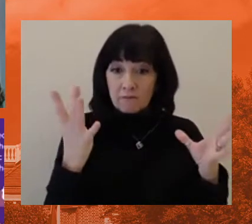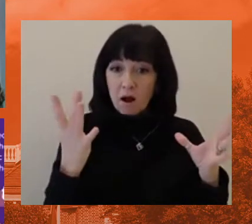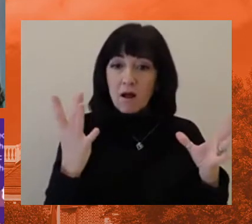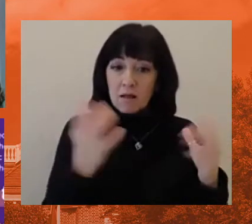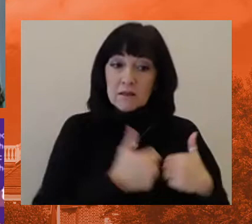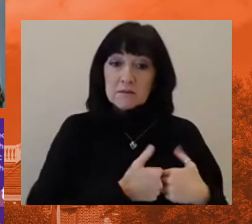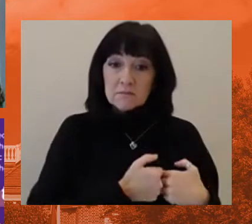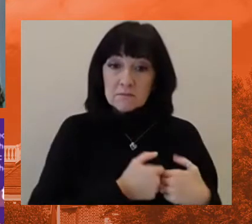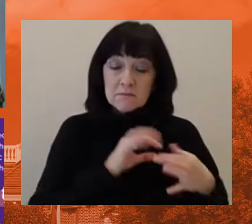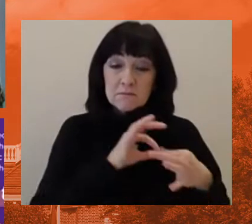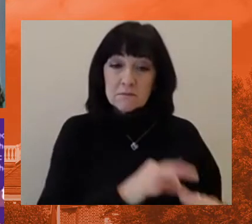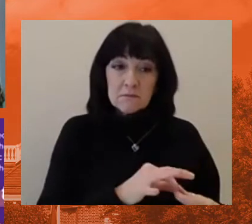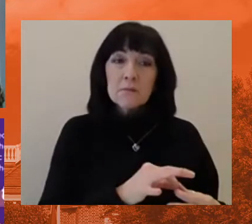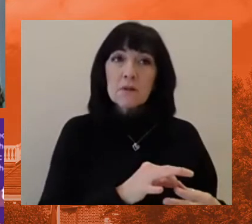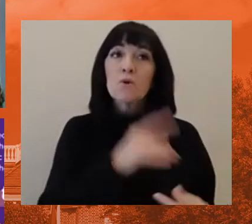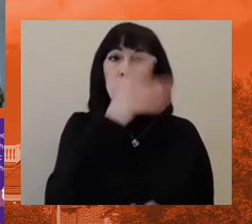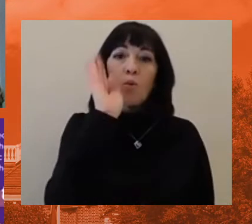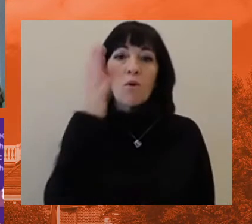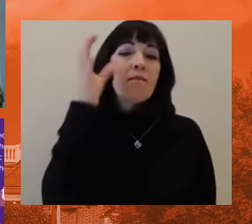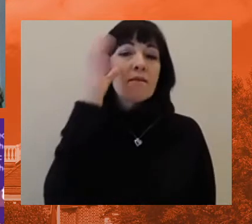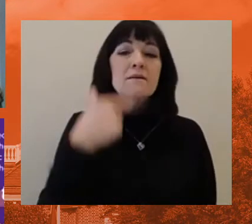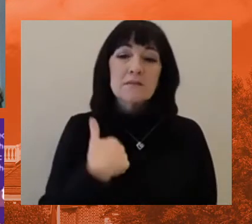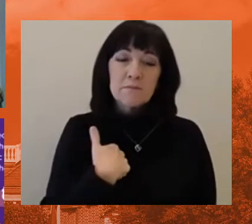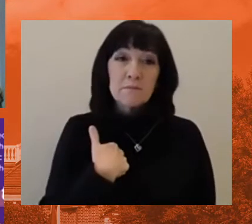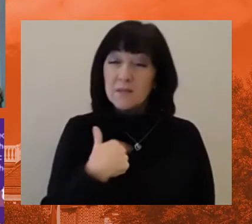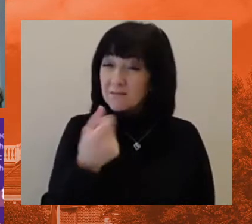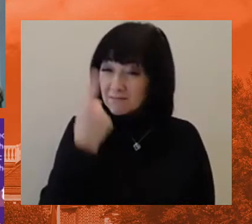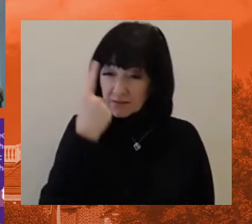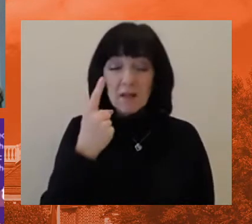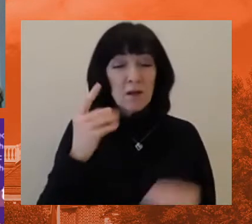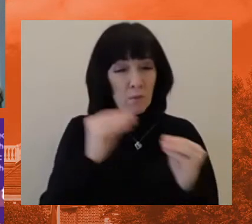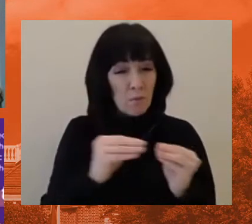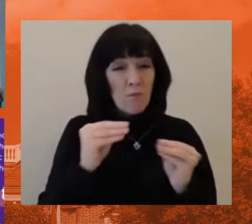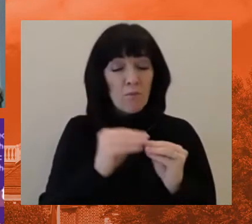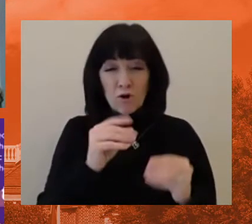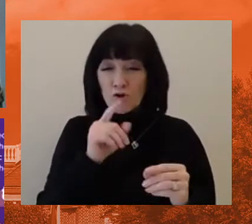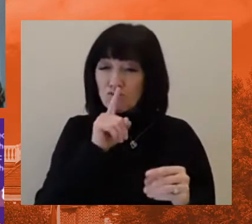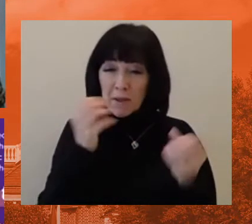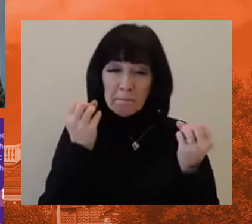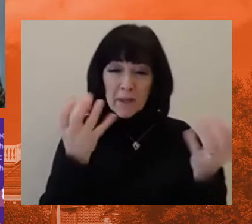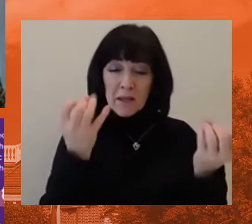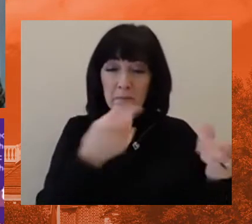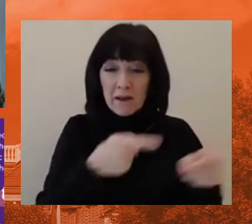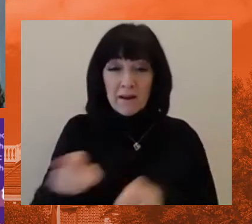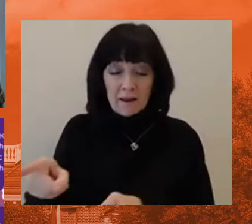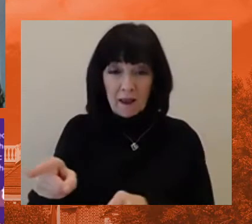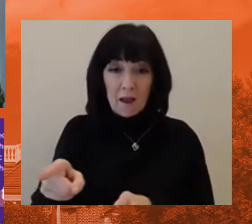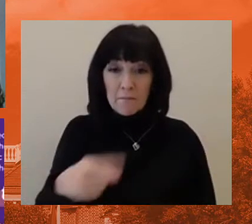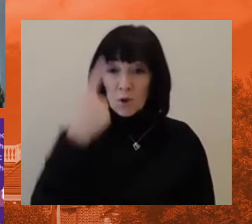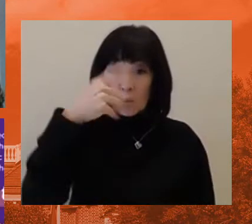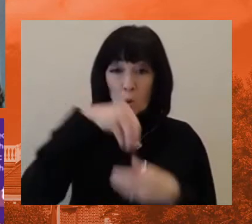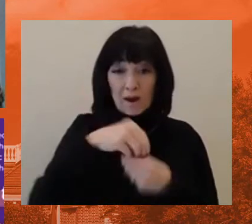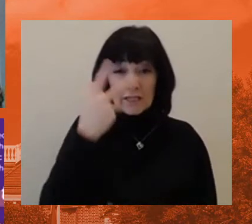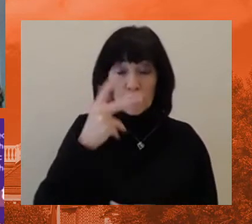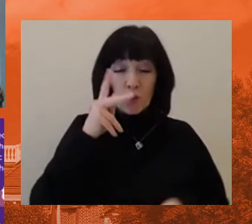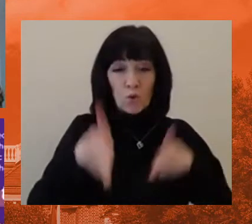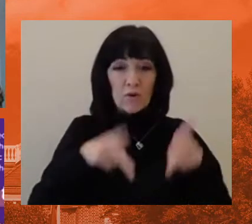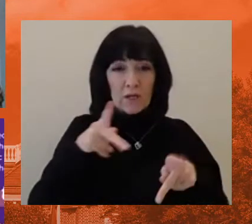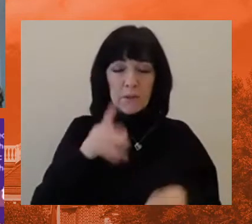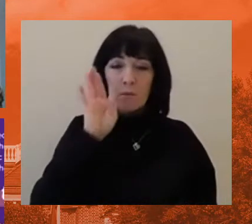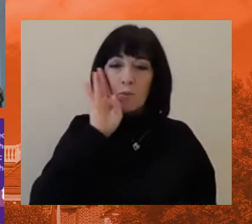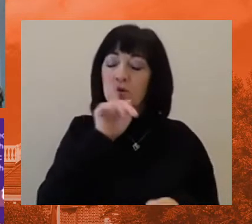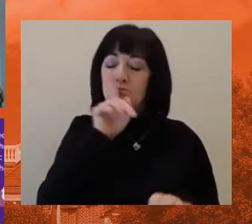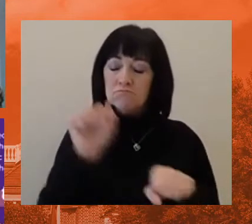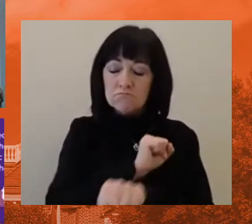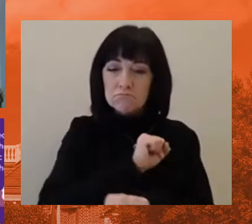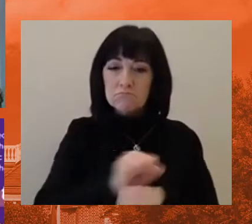more common than we think. Nearly 1 in 3 young people experience some form of physical or